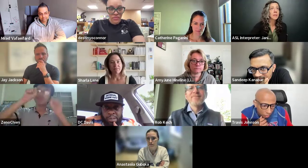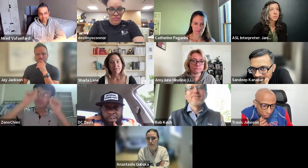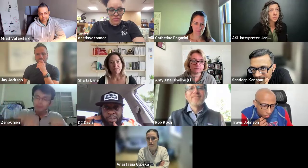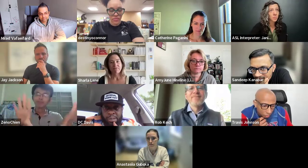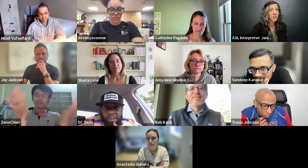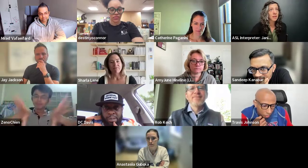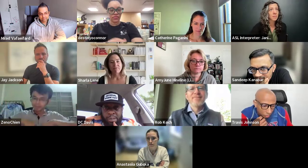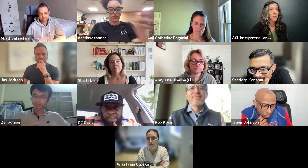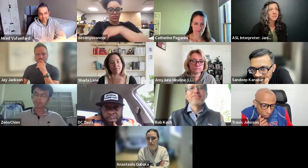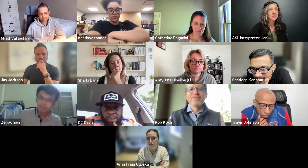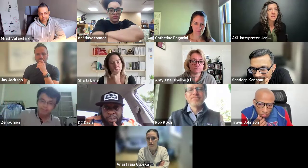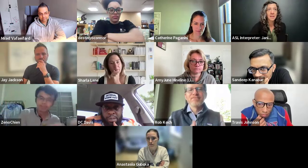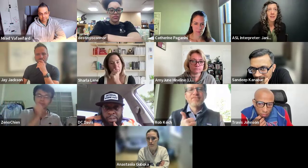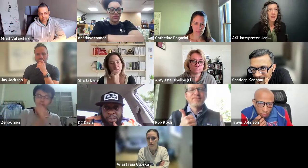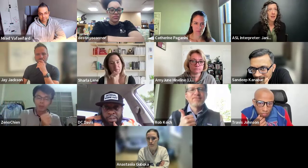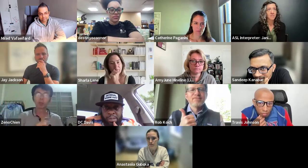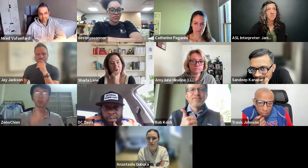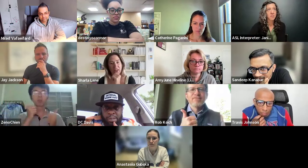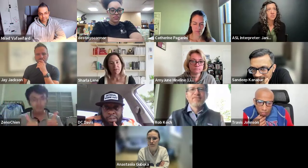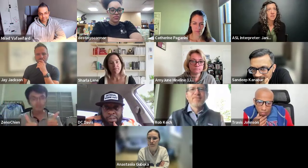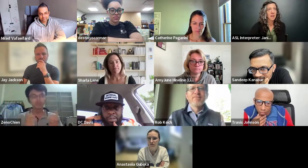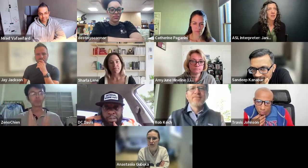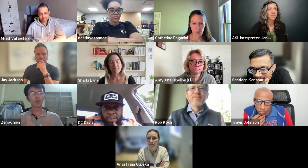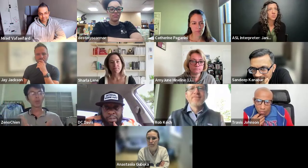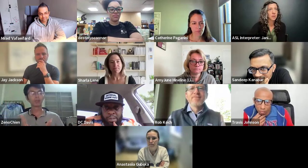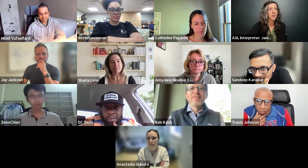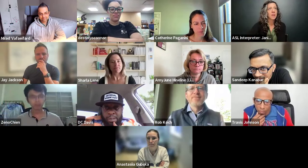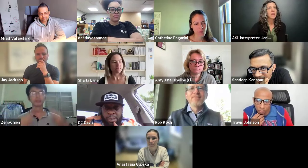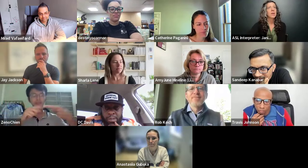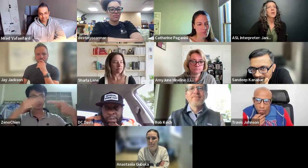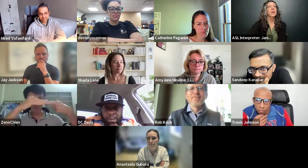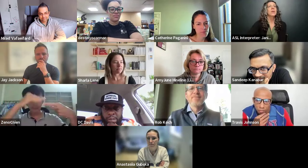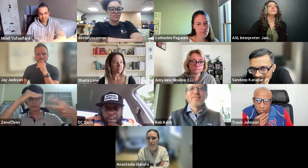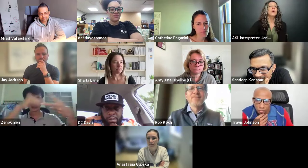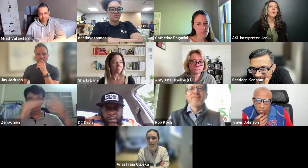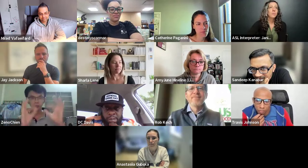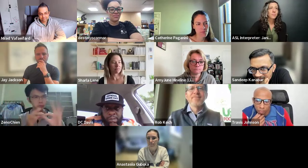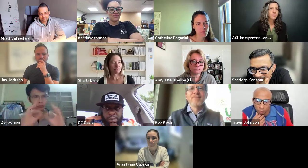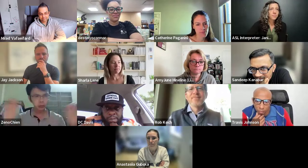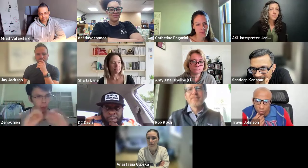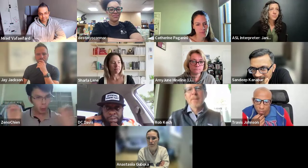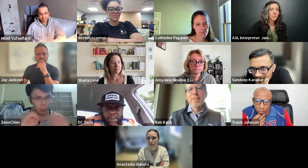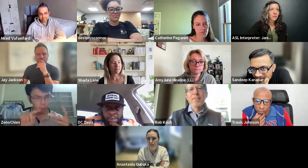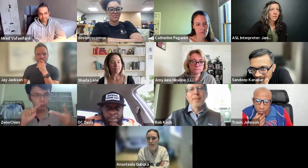people in leadership within AWS saying that, hey, I have the skill set, I can do it. So